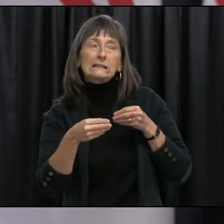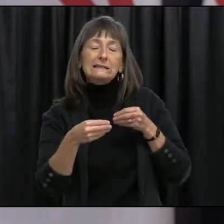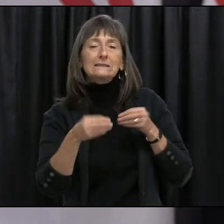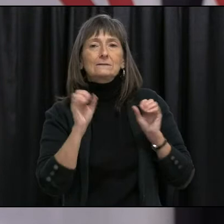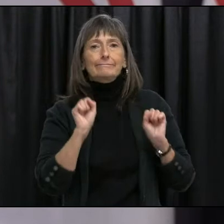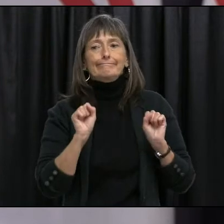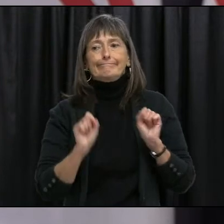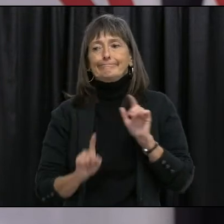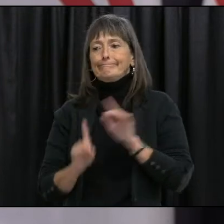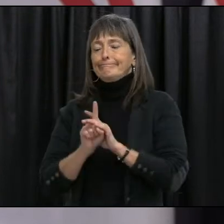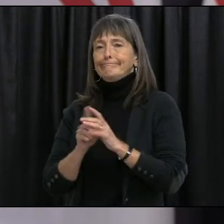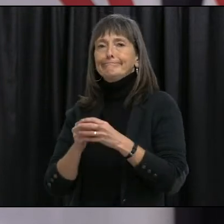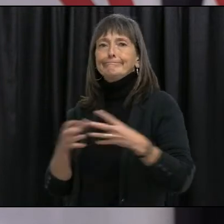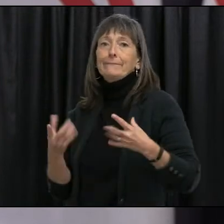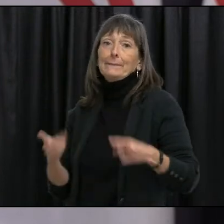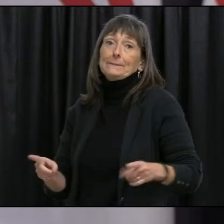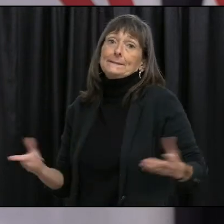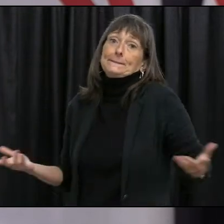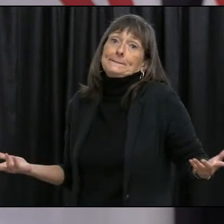peril.